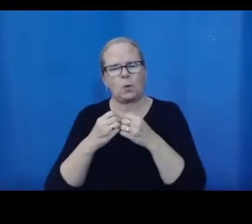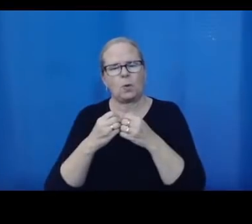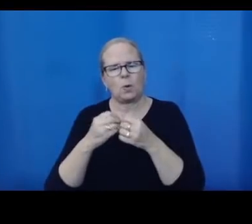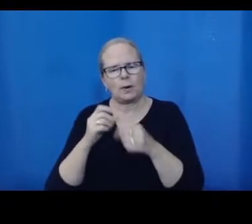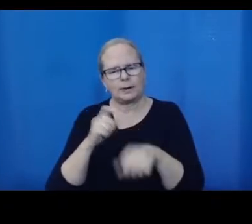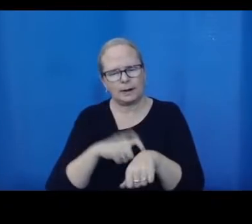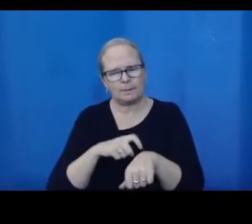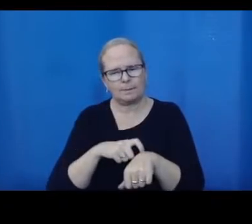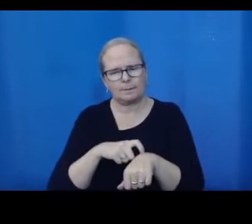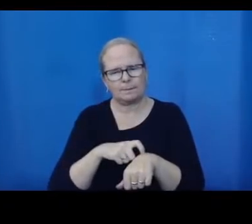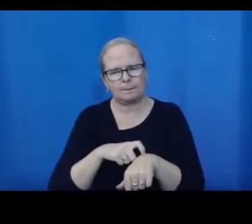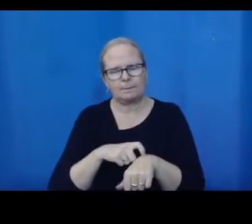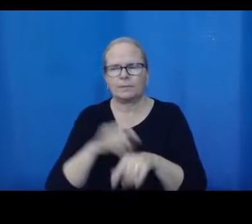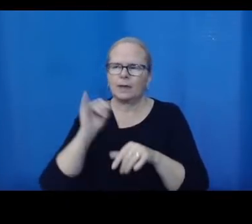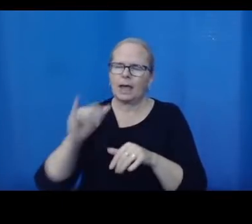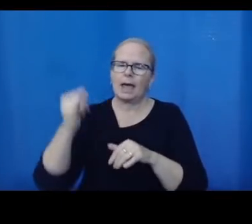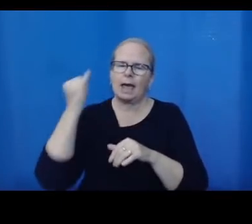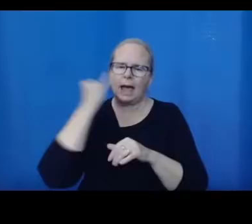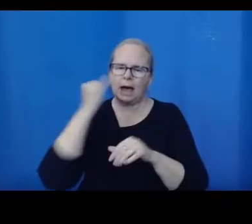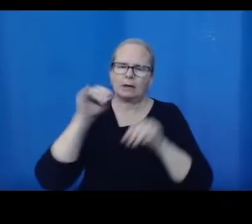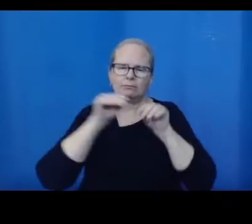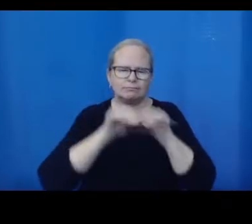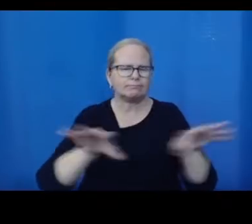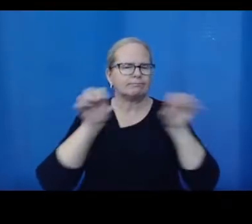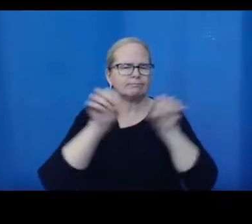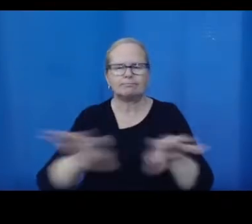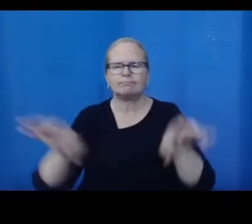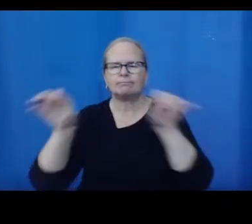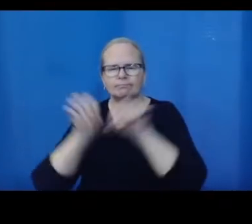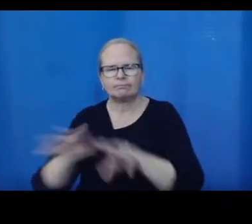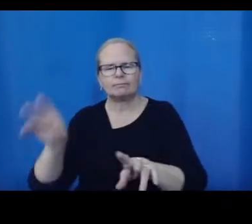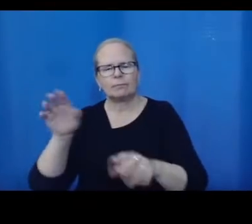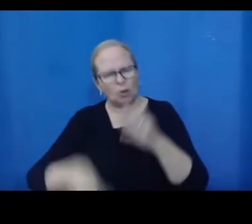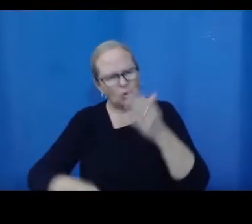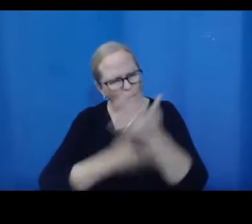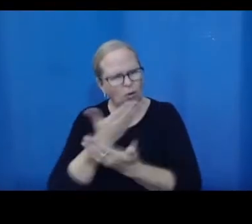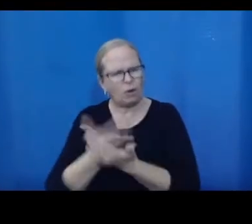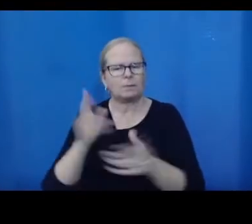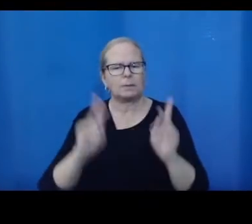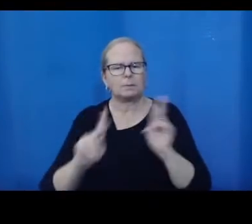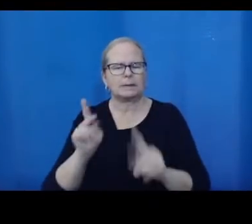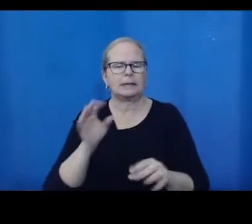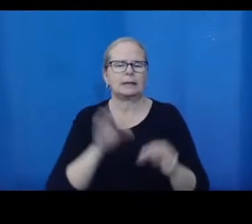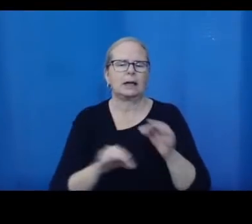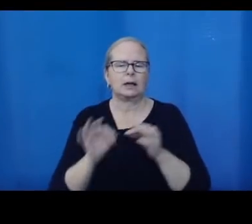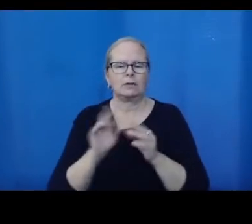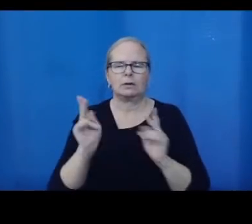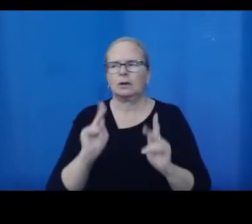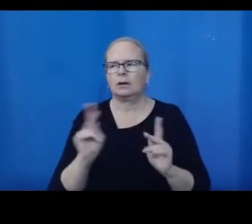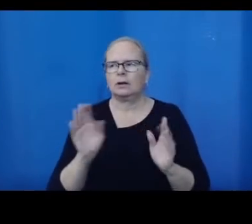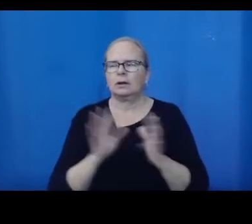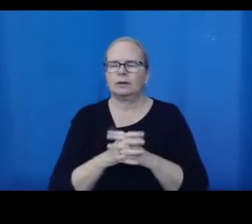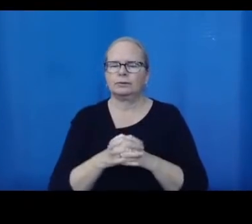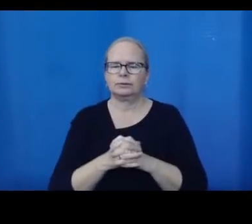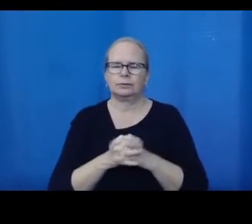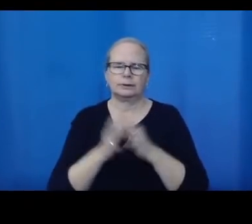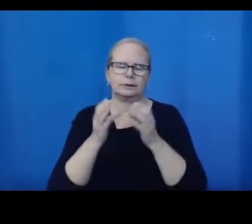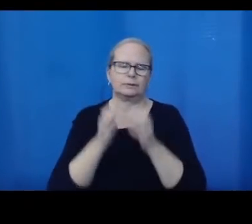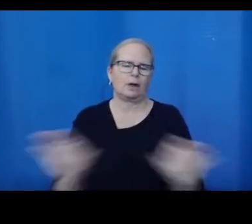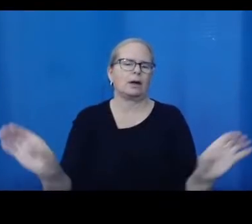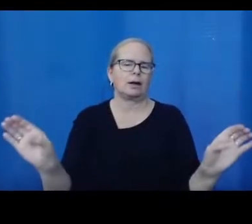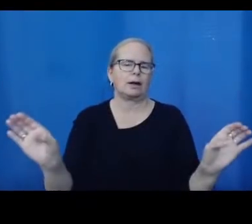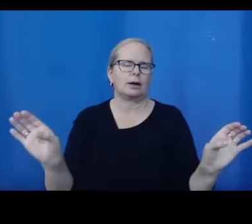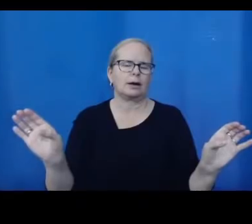all of the division that's now impacting our healthcare workers being able to provide care. It's